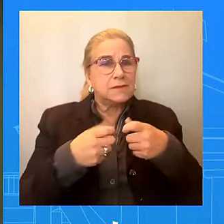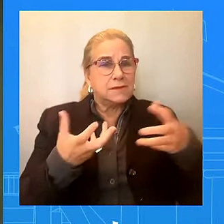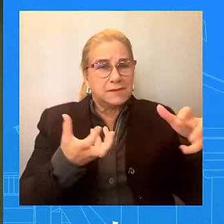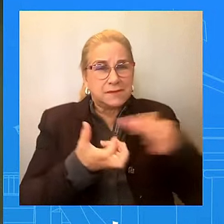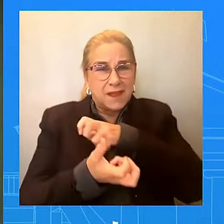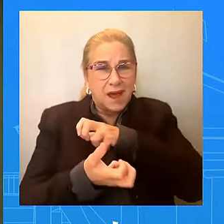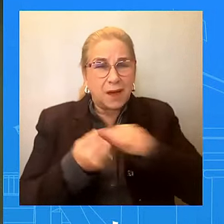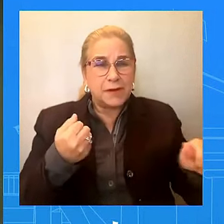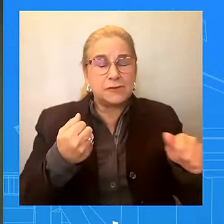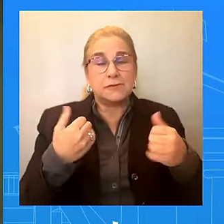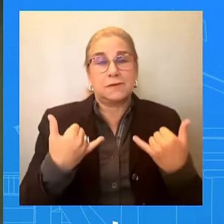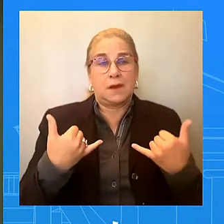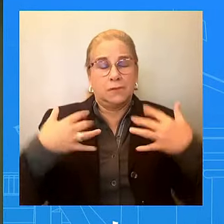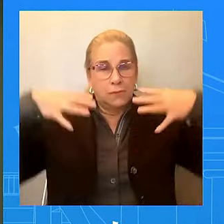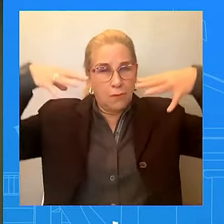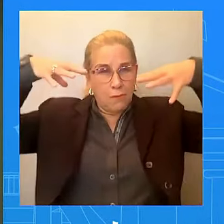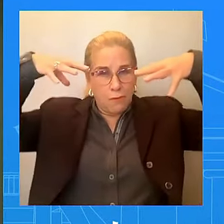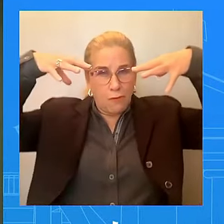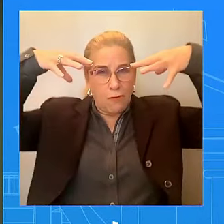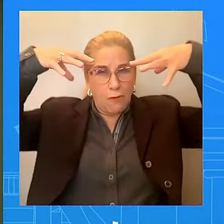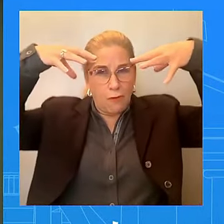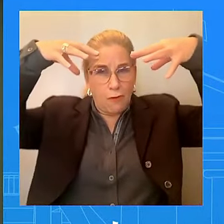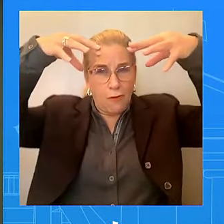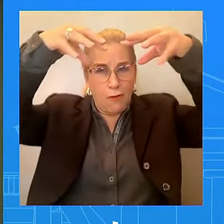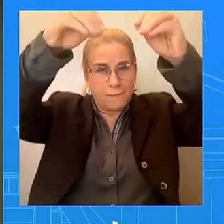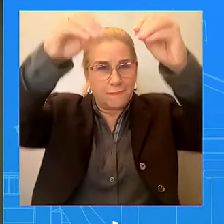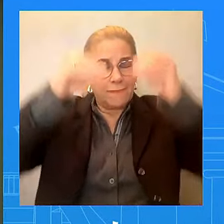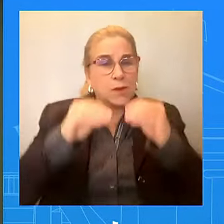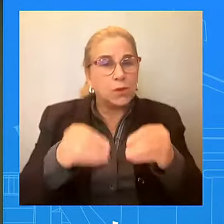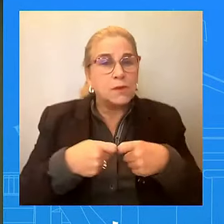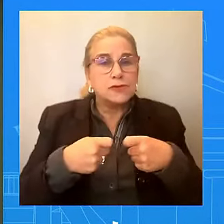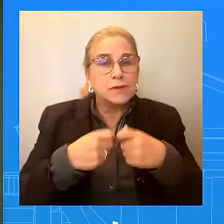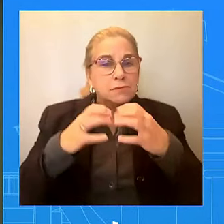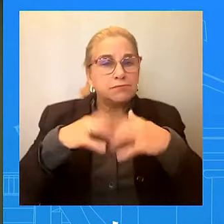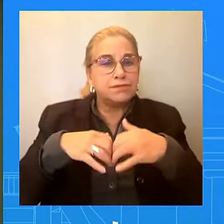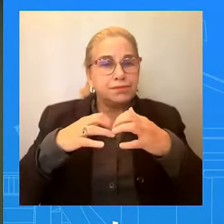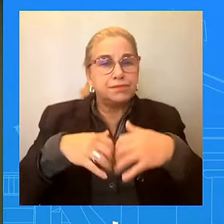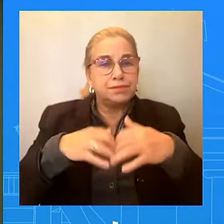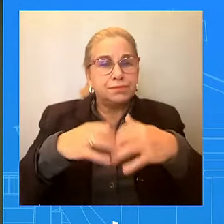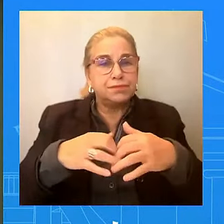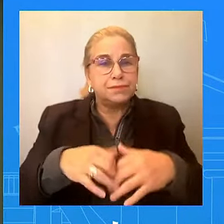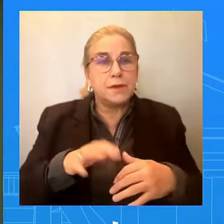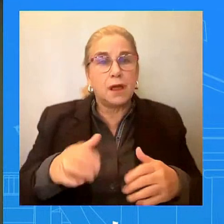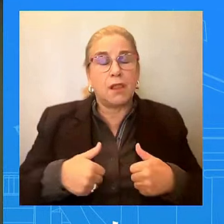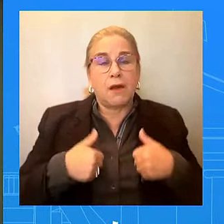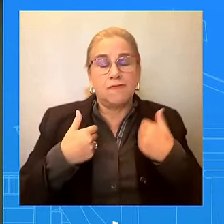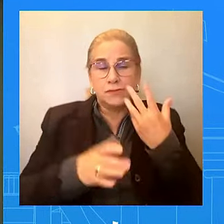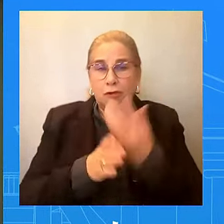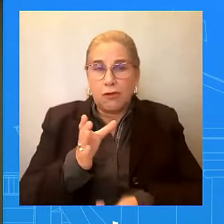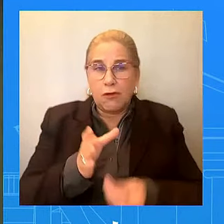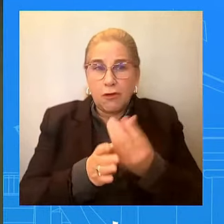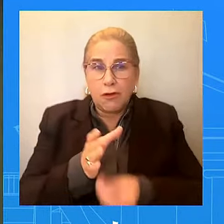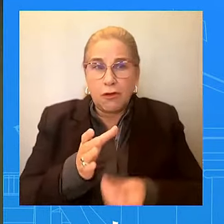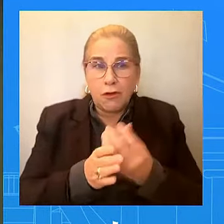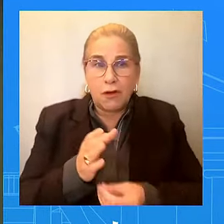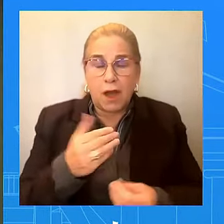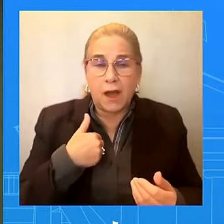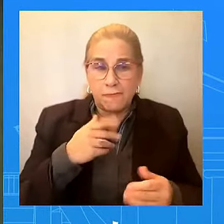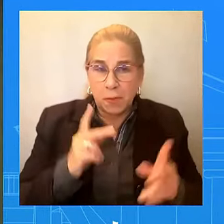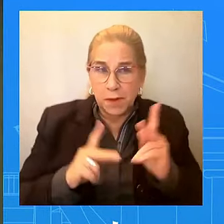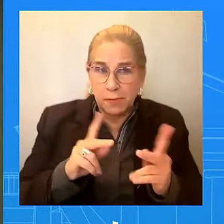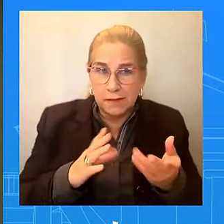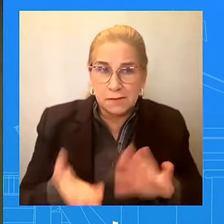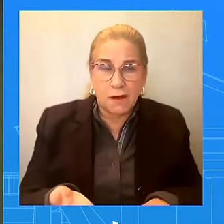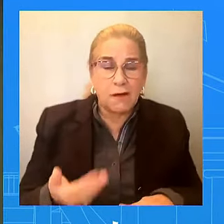that lives have been lost. We are praying for them and their loved ones. Right now, search and rescue is